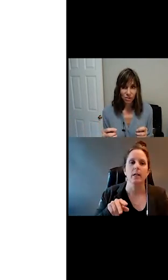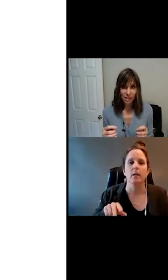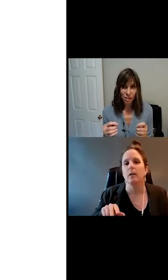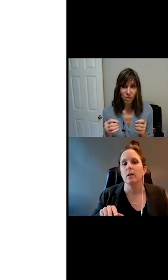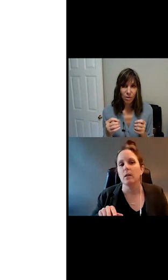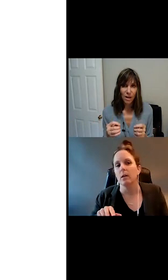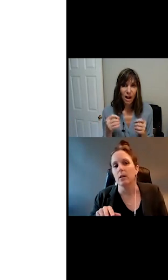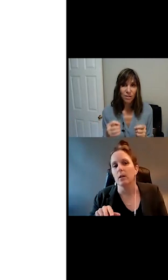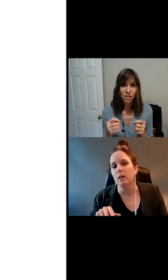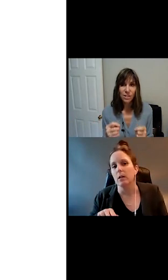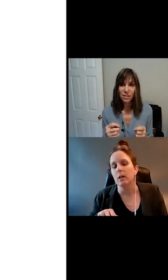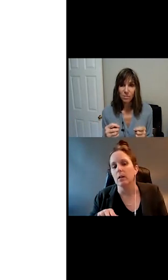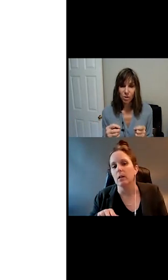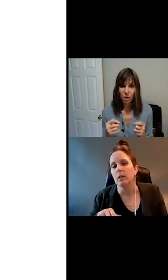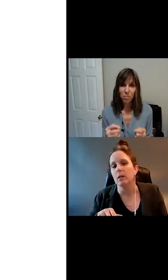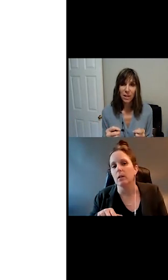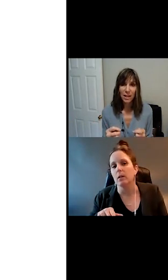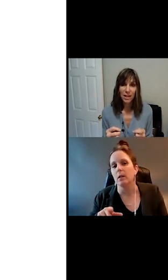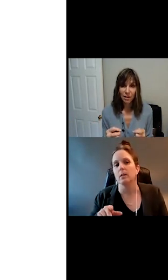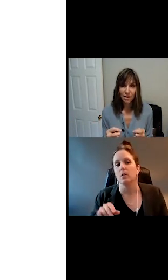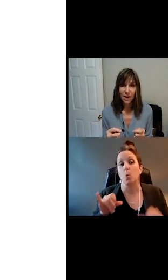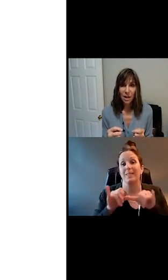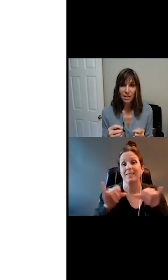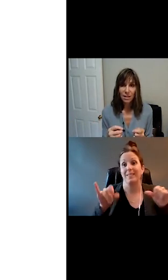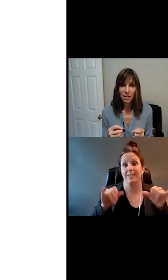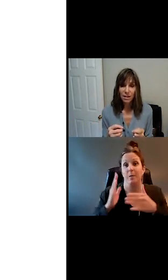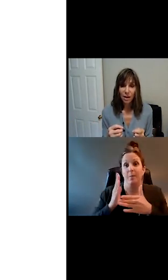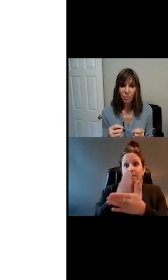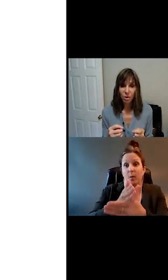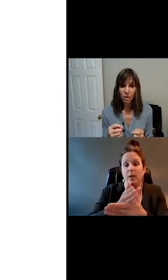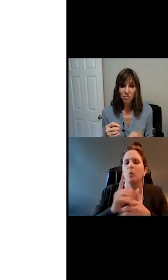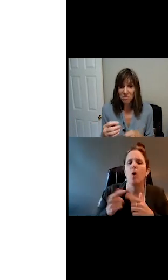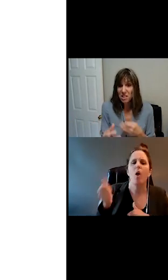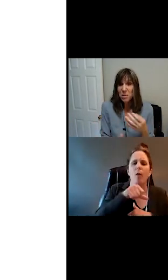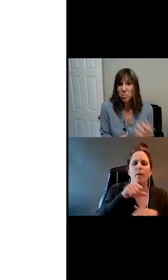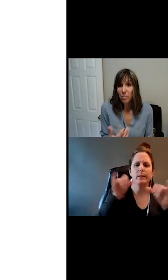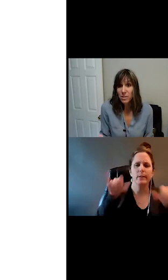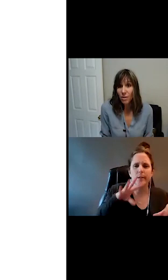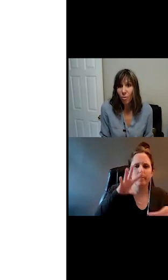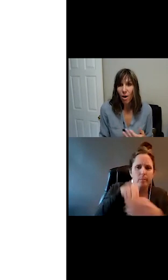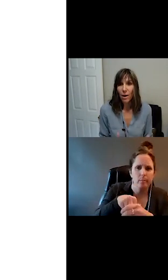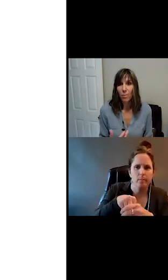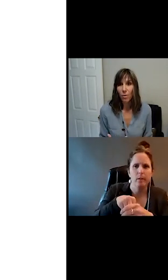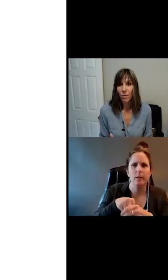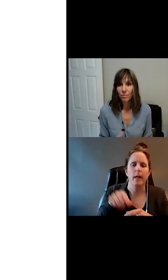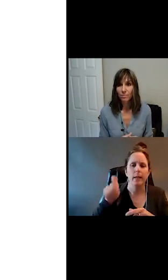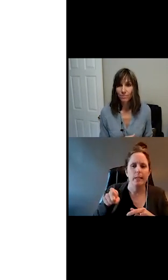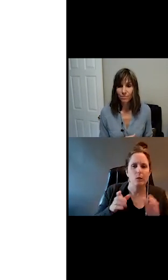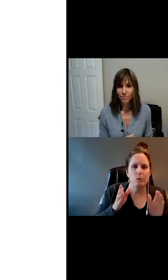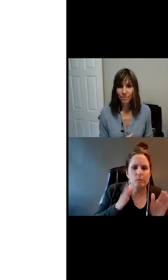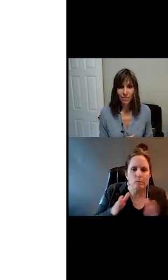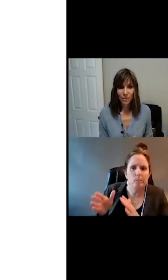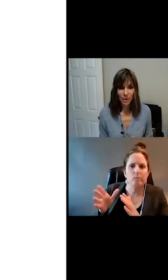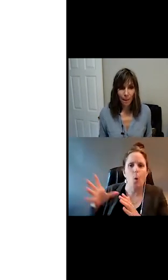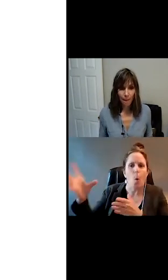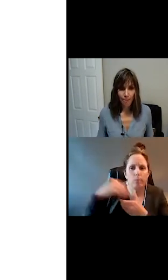systems intervention. What other systems are at play here that would need to be prepped or brought on board?